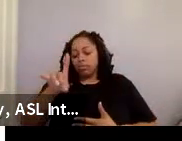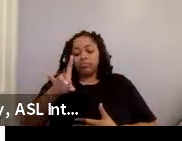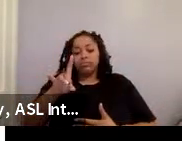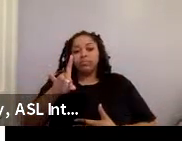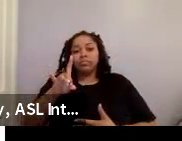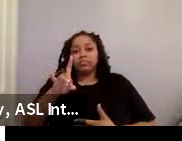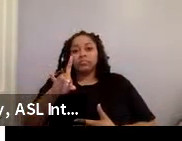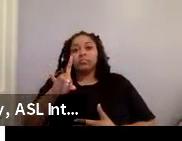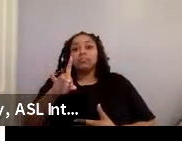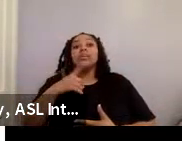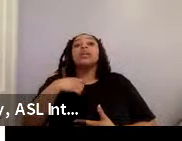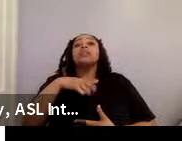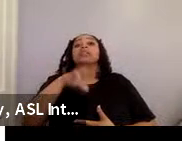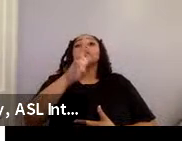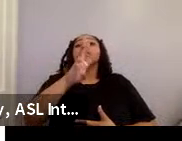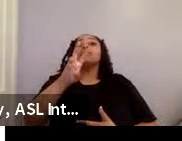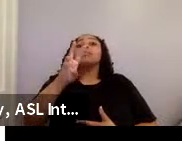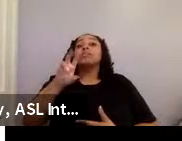archived at